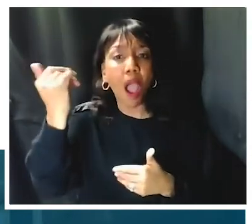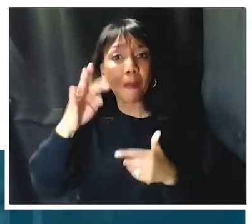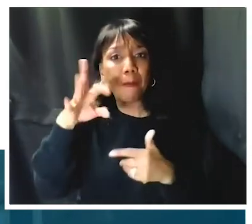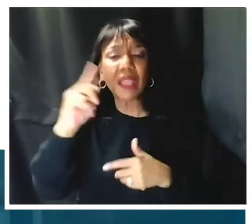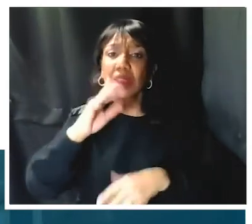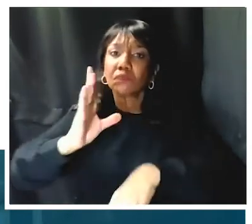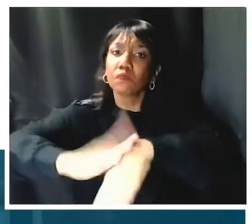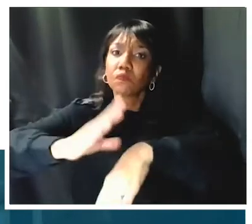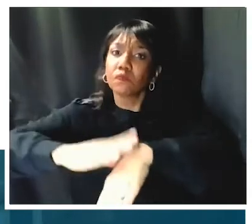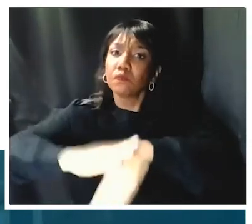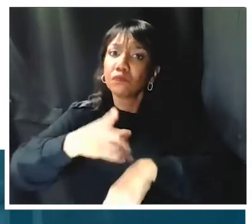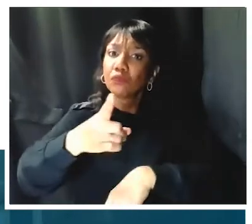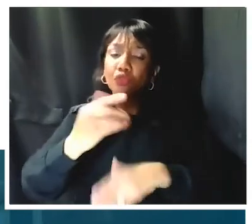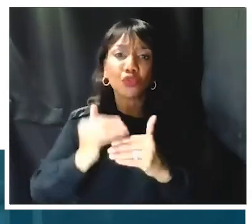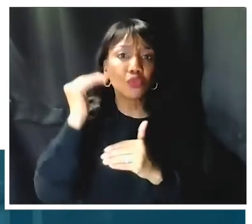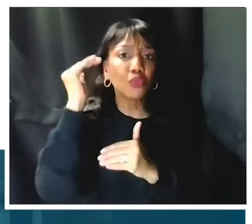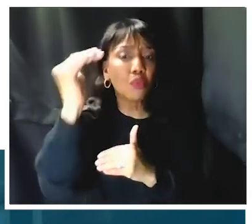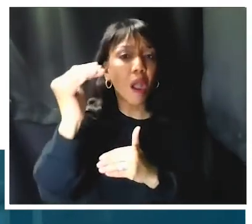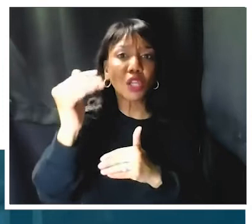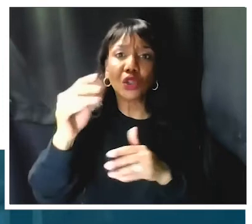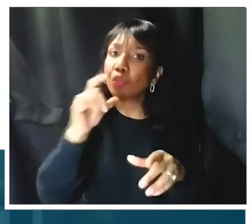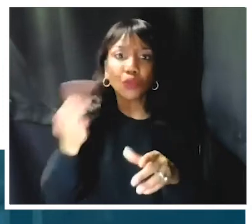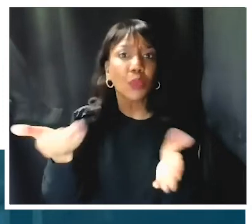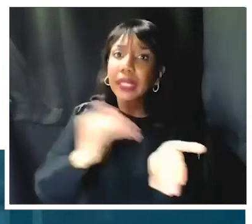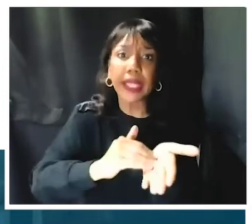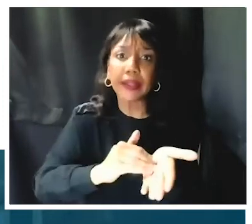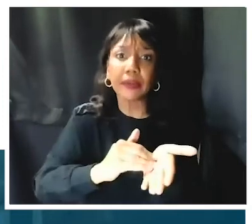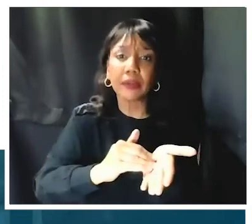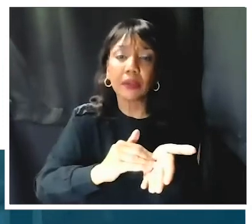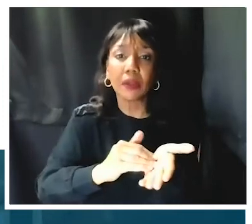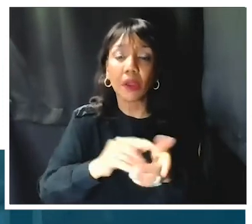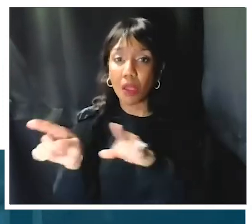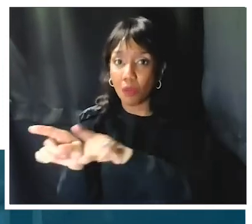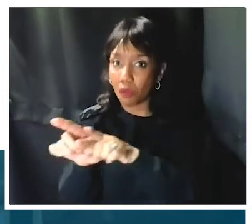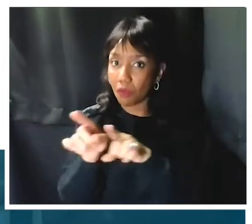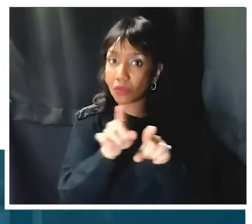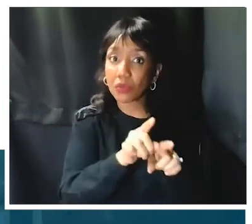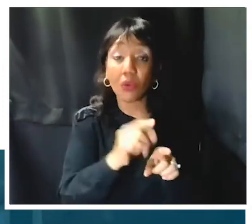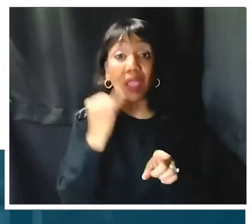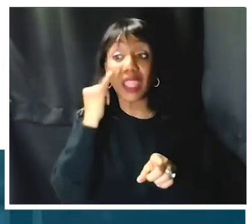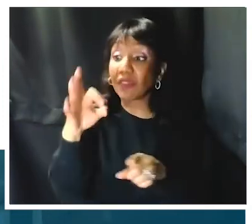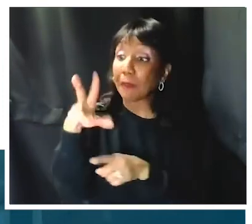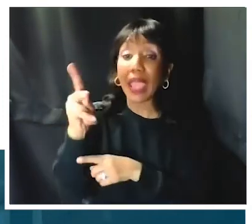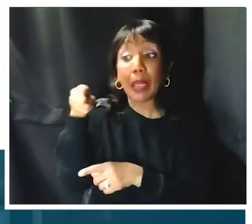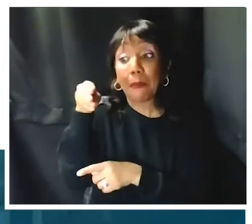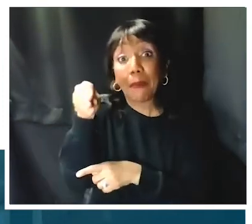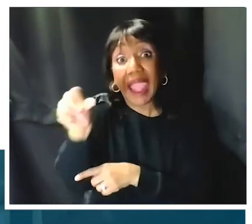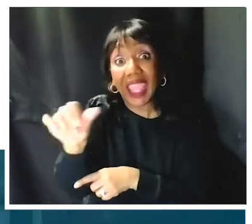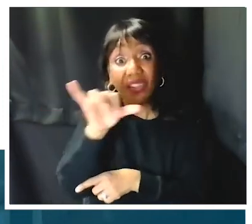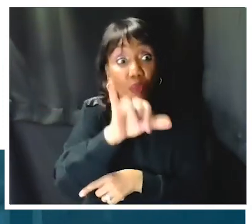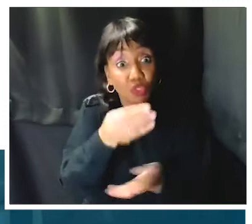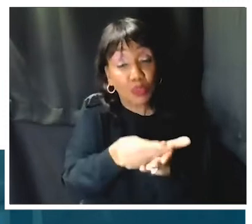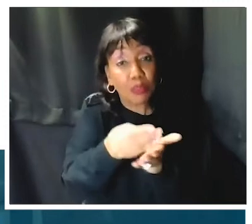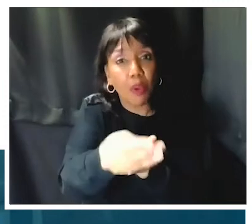from overdrawing your account in the future. Also, if the bank paid for your transaction,